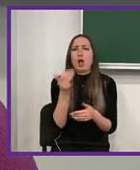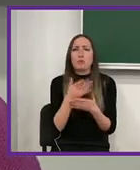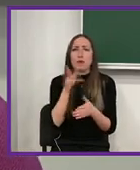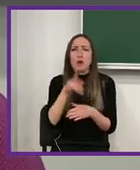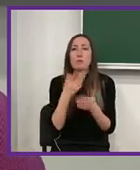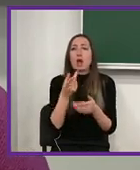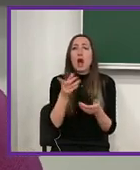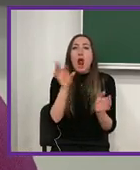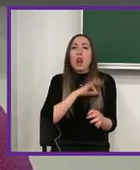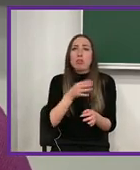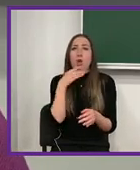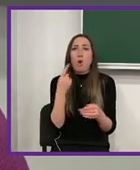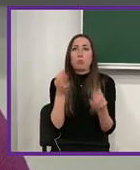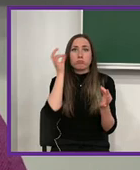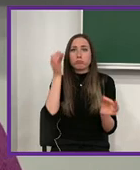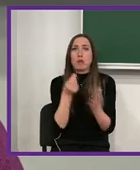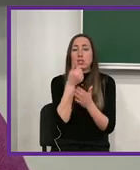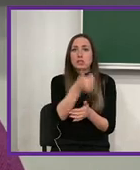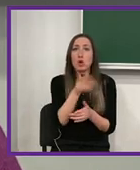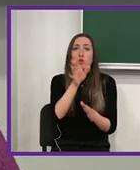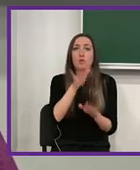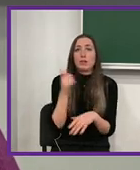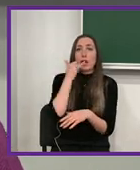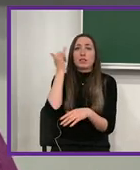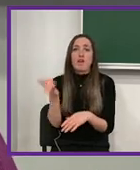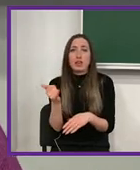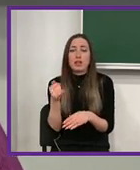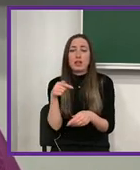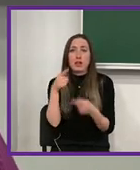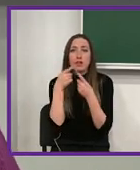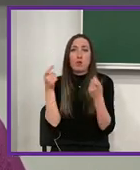by your supplier, you know, by the contractor who is helping us